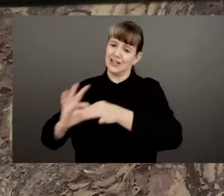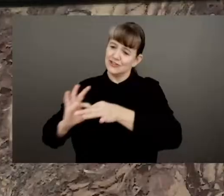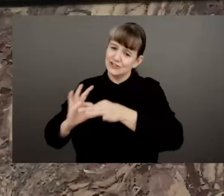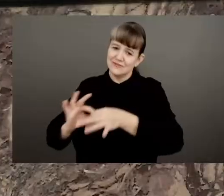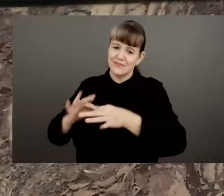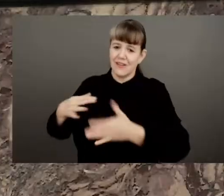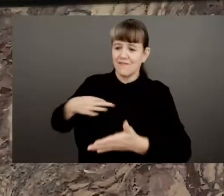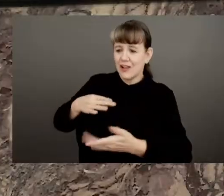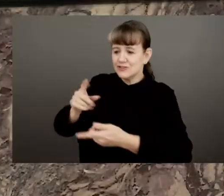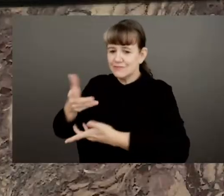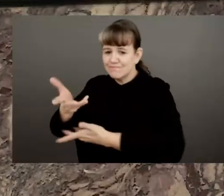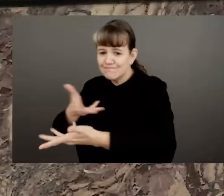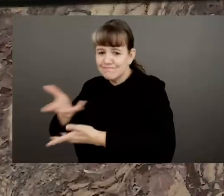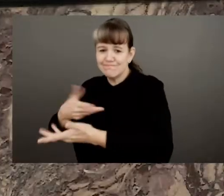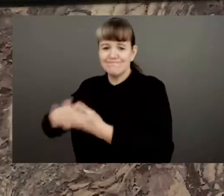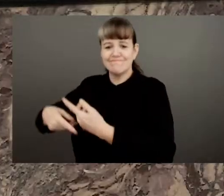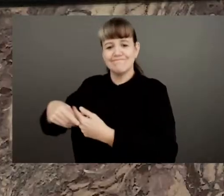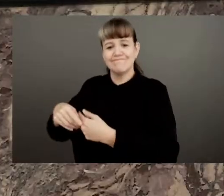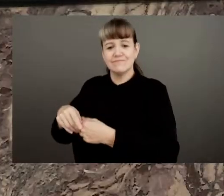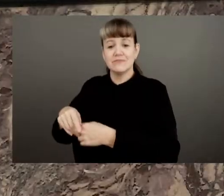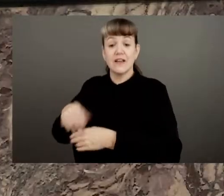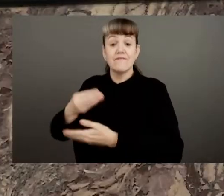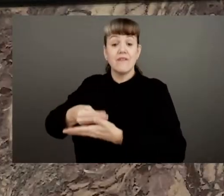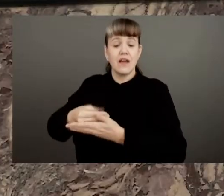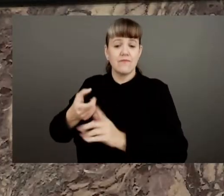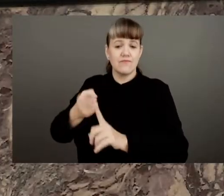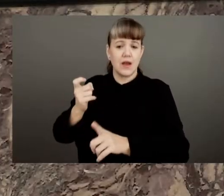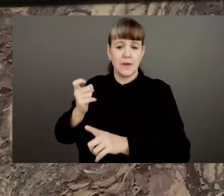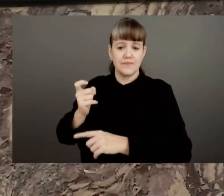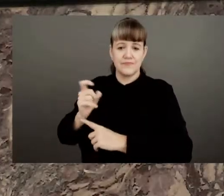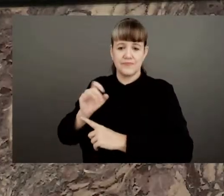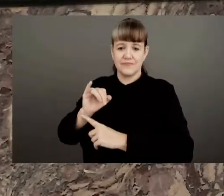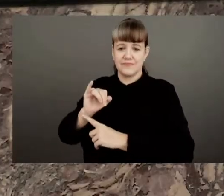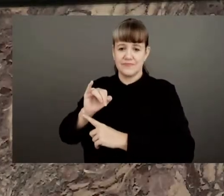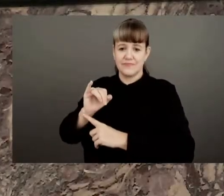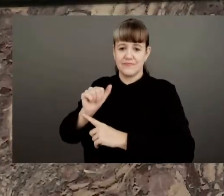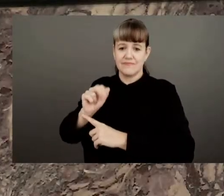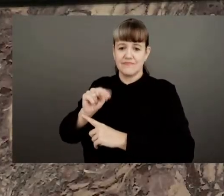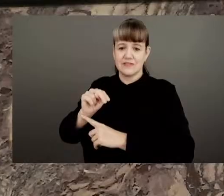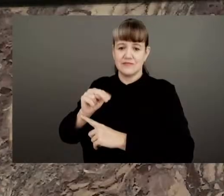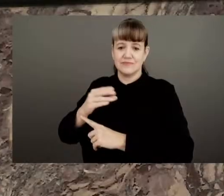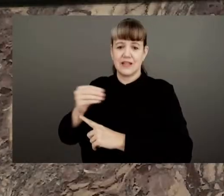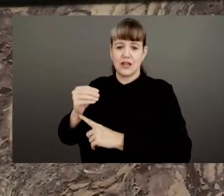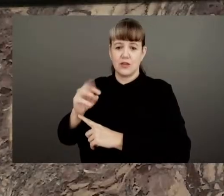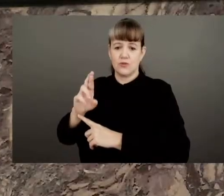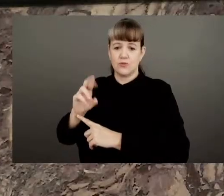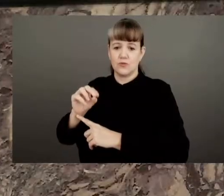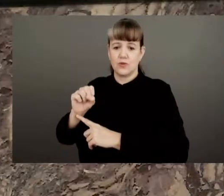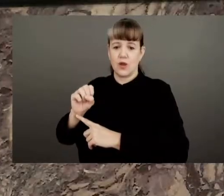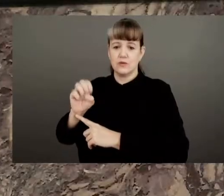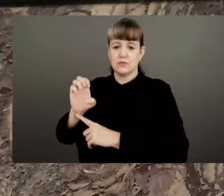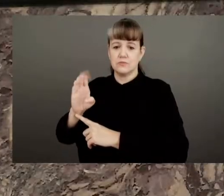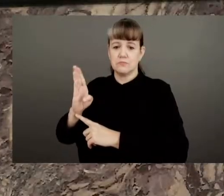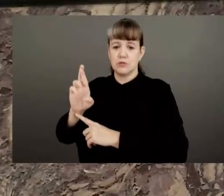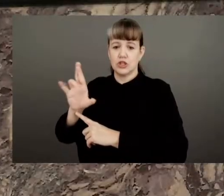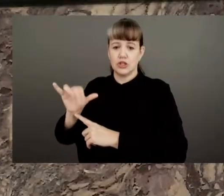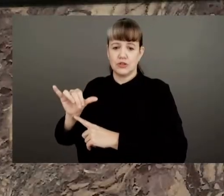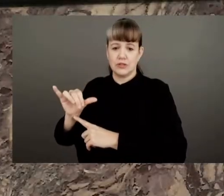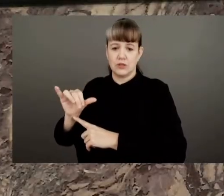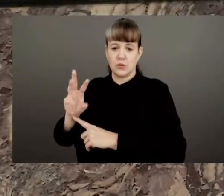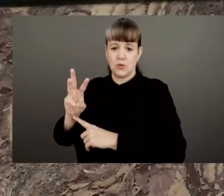the Ian and Rosemary Watershed Fund via the West Vancouver Foundation Give Where You Live